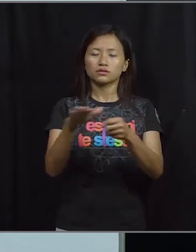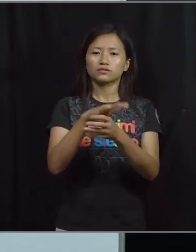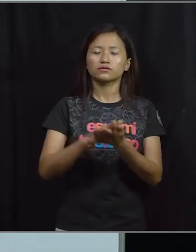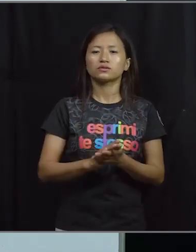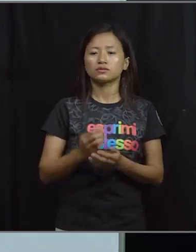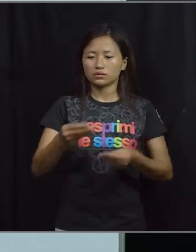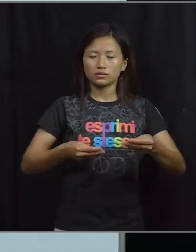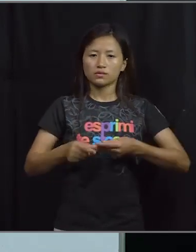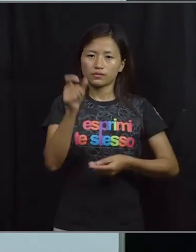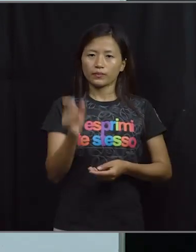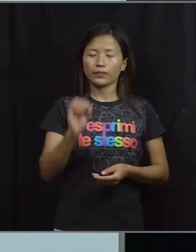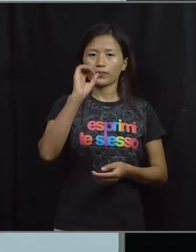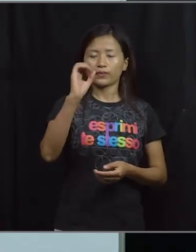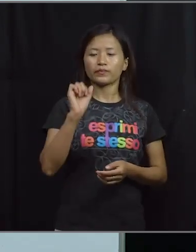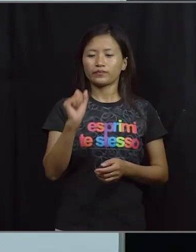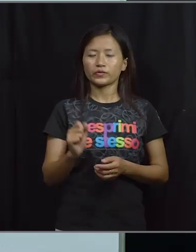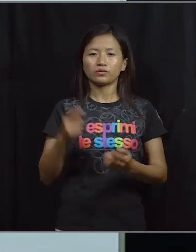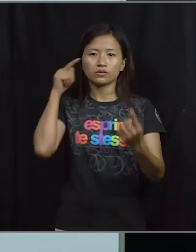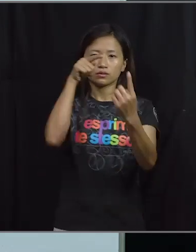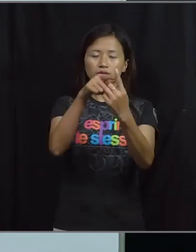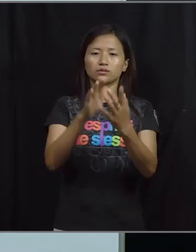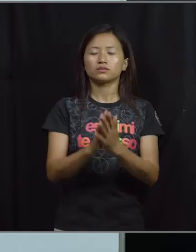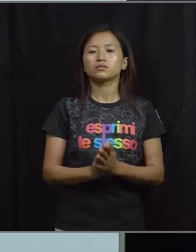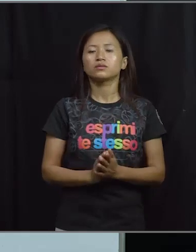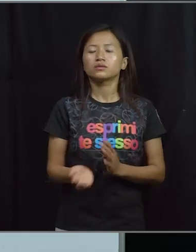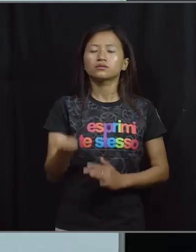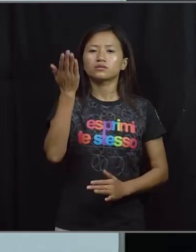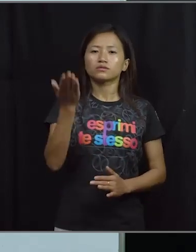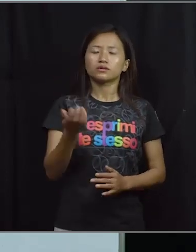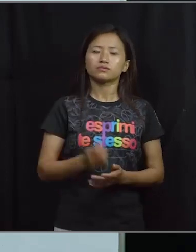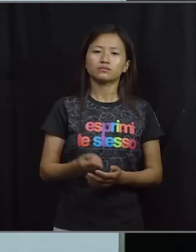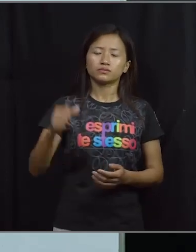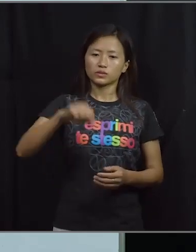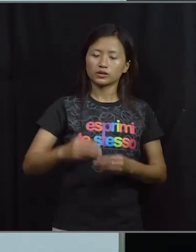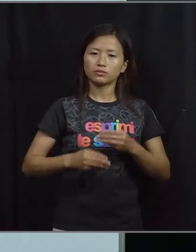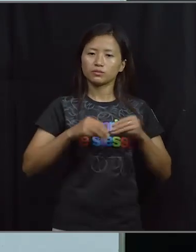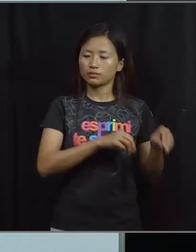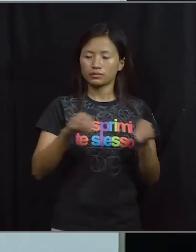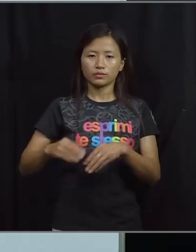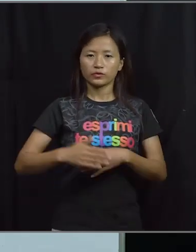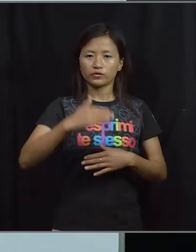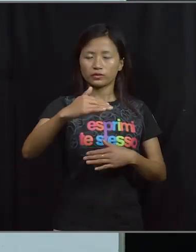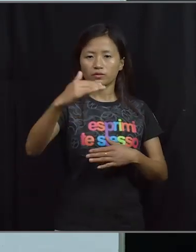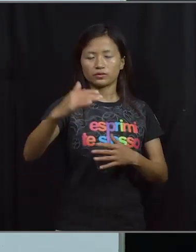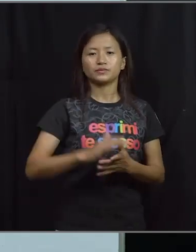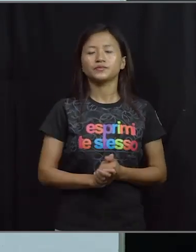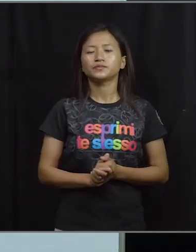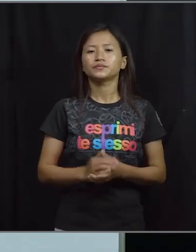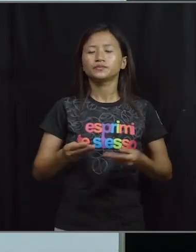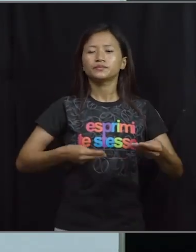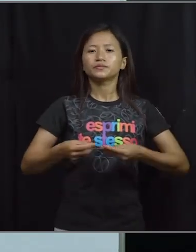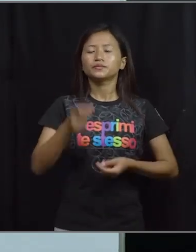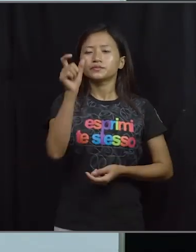if you could not achieve your goal, you have to not give up but keep moving on. An